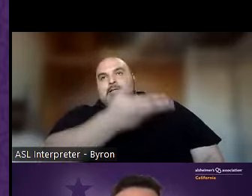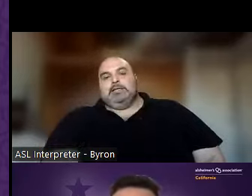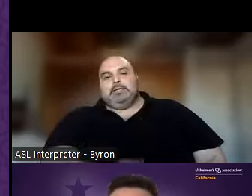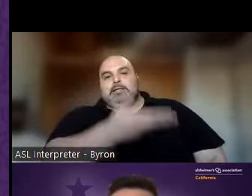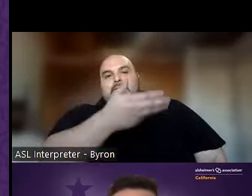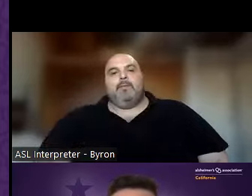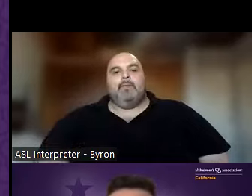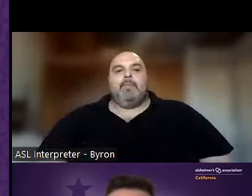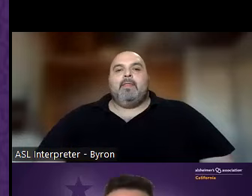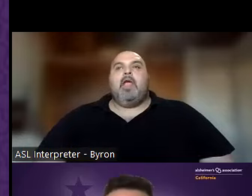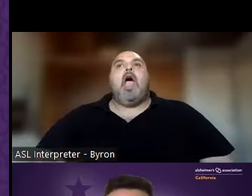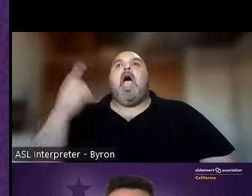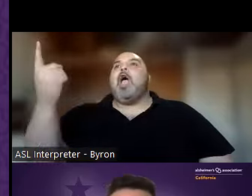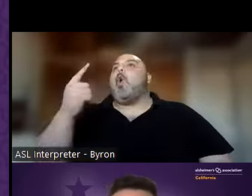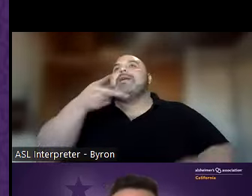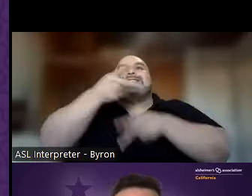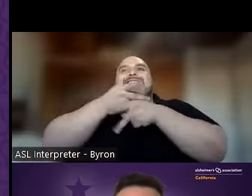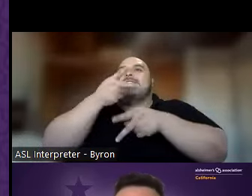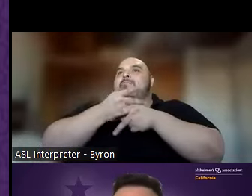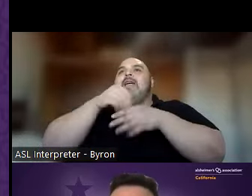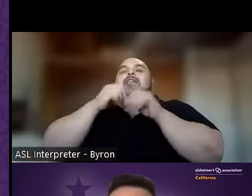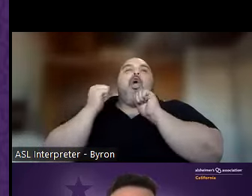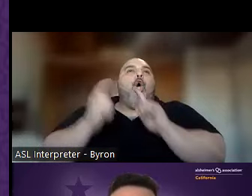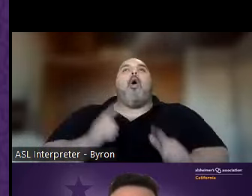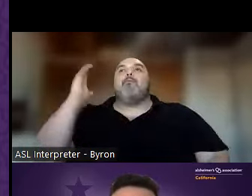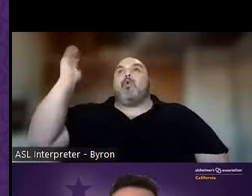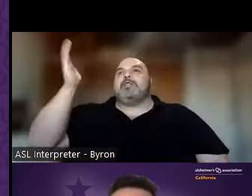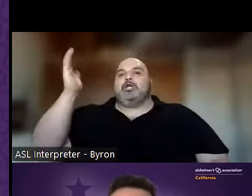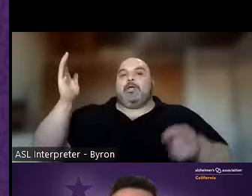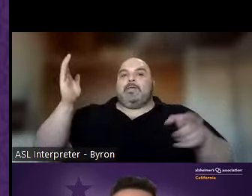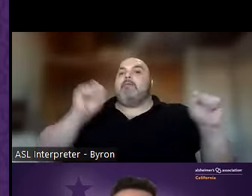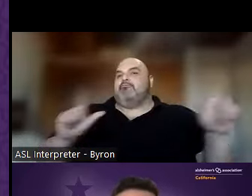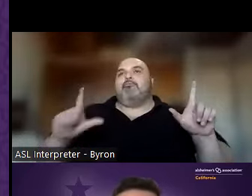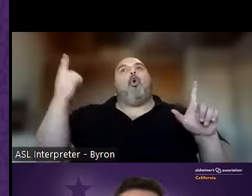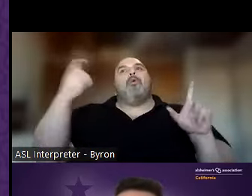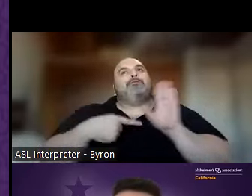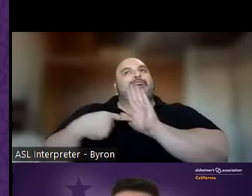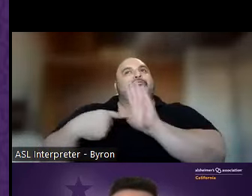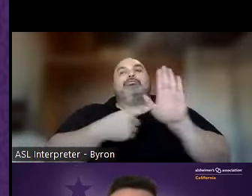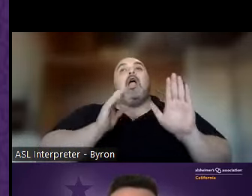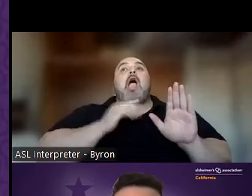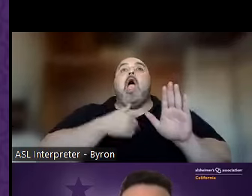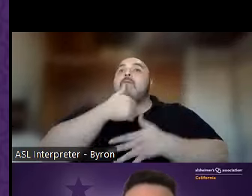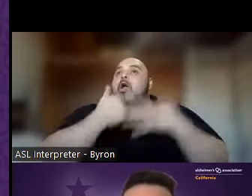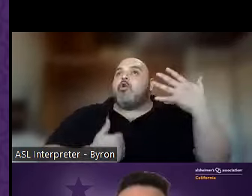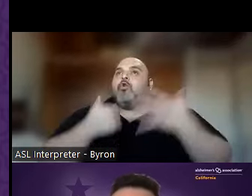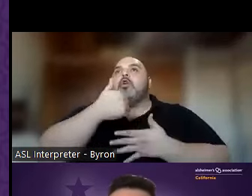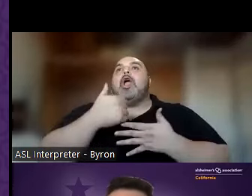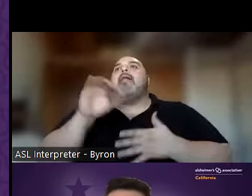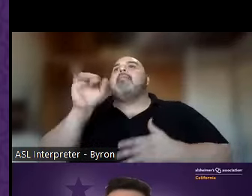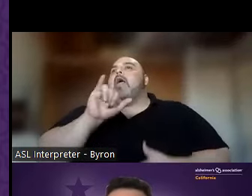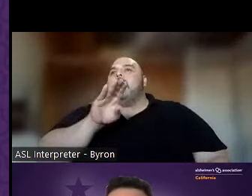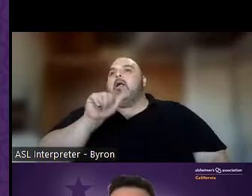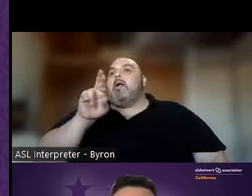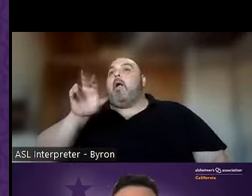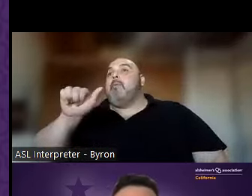priorities. I always keep this in every presentation that we do, and I think very much our priorities, just like Barbara's